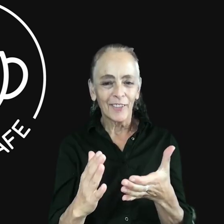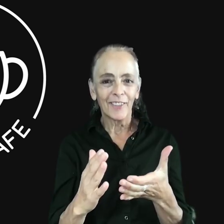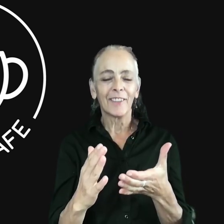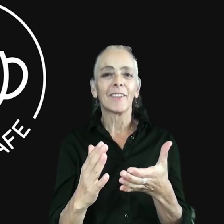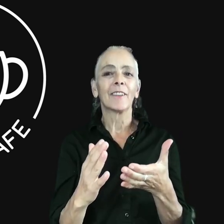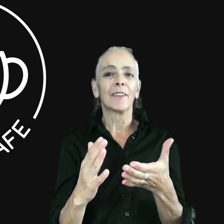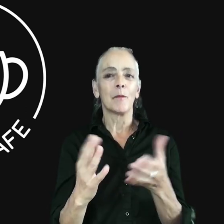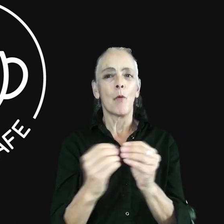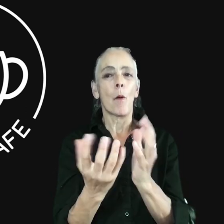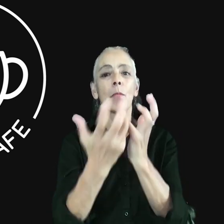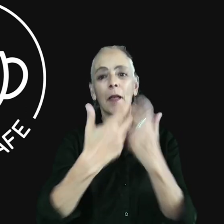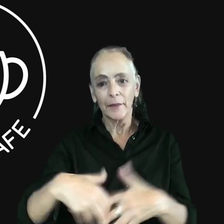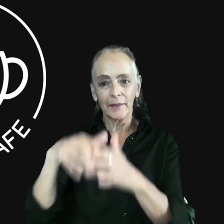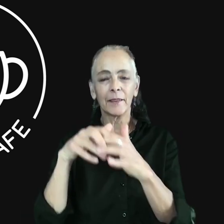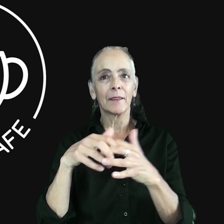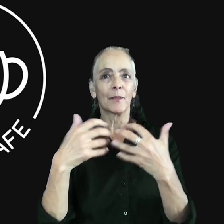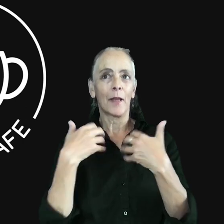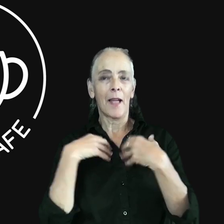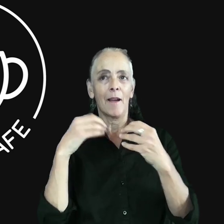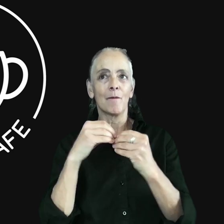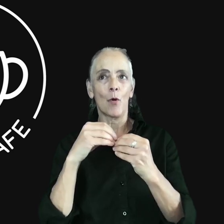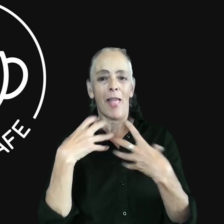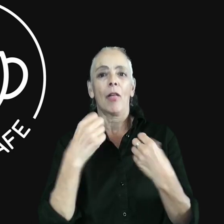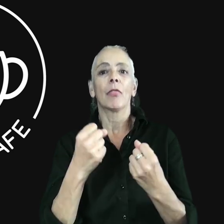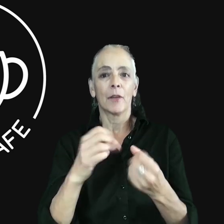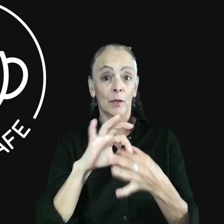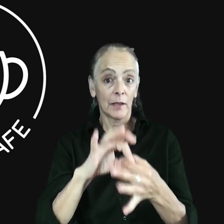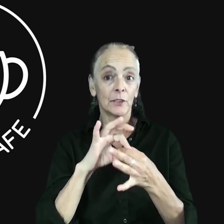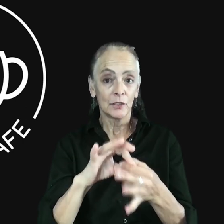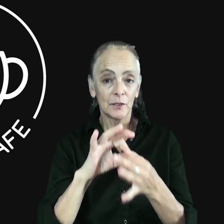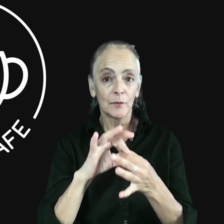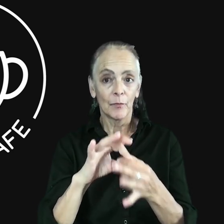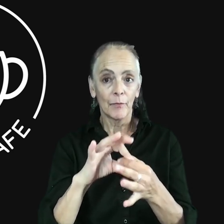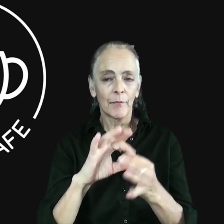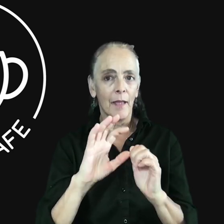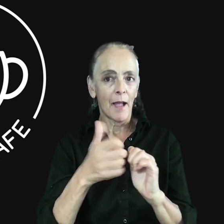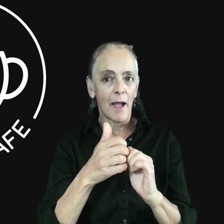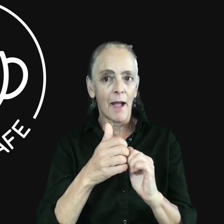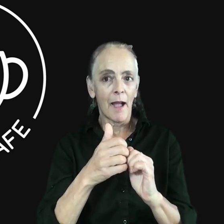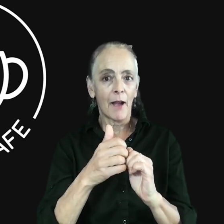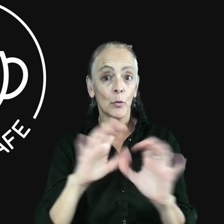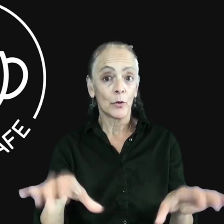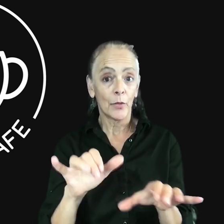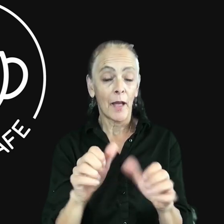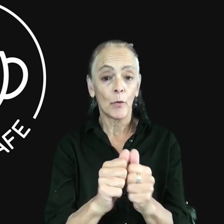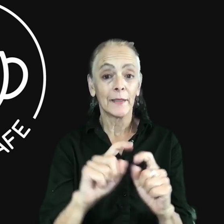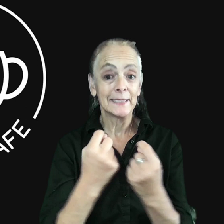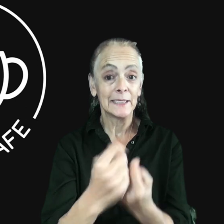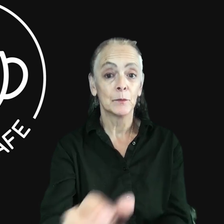we are more blended and maybe we have this more kind of healthy relationship but how how do we do that with our